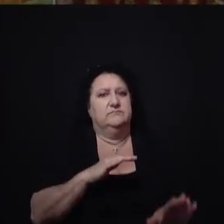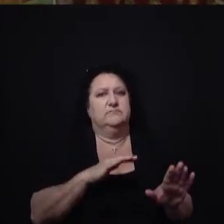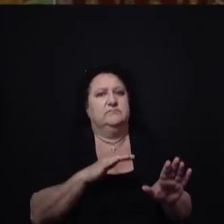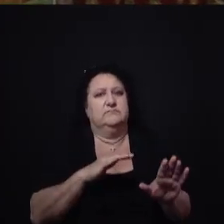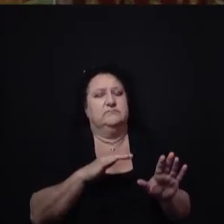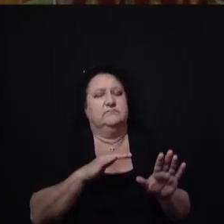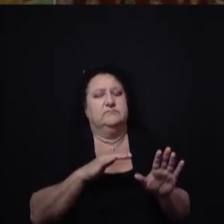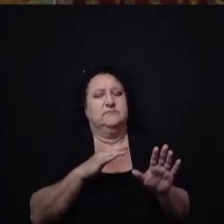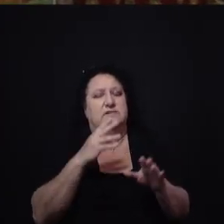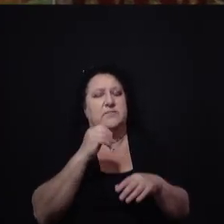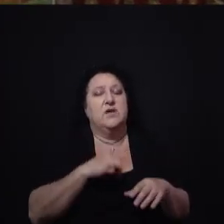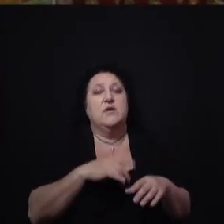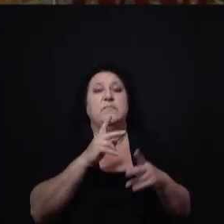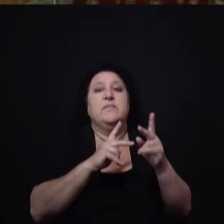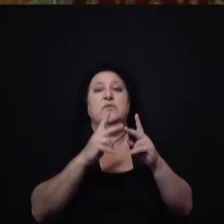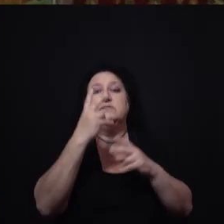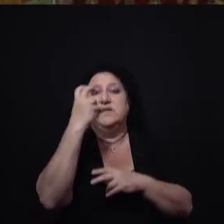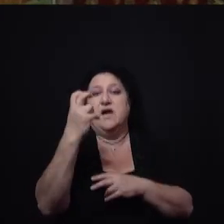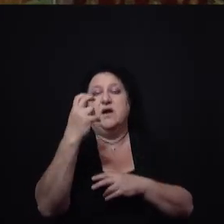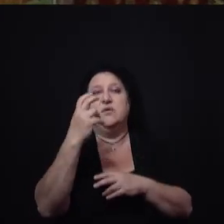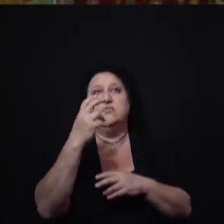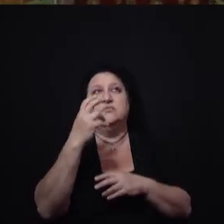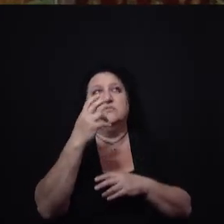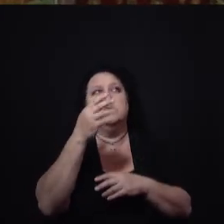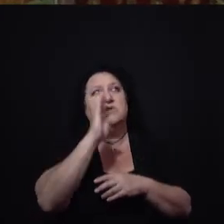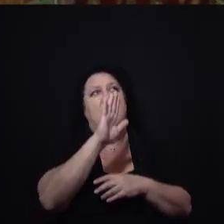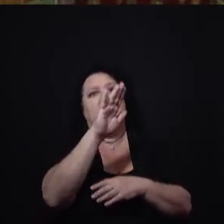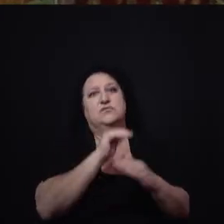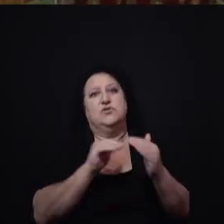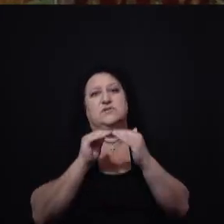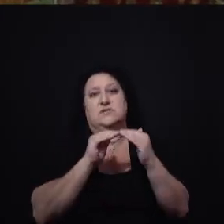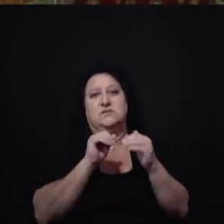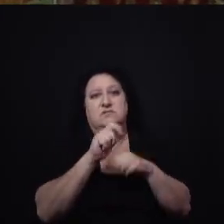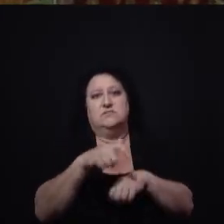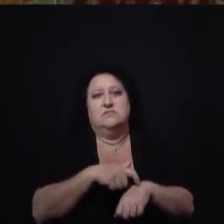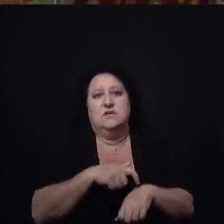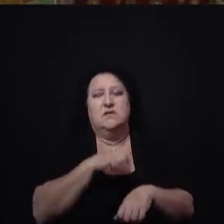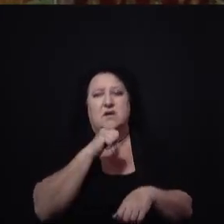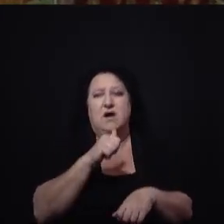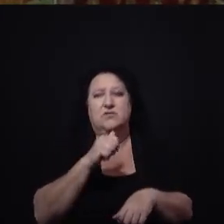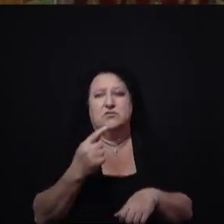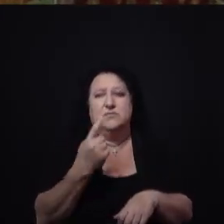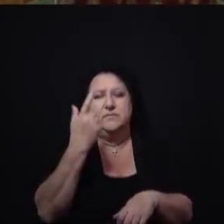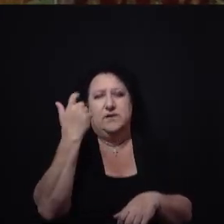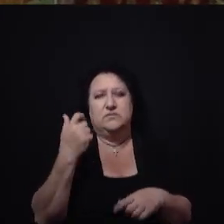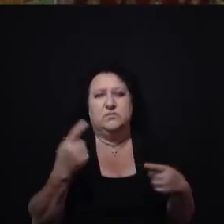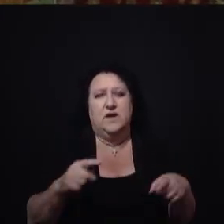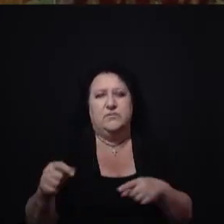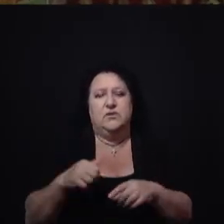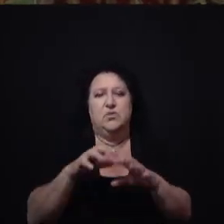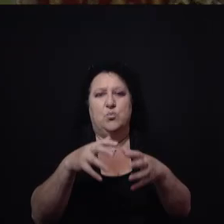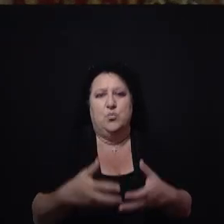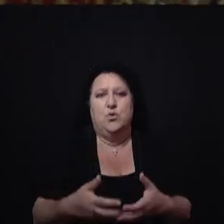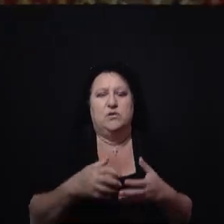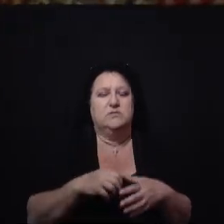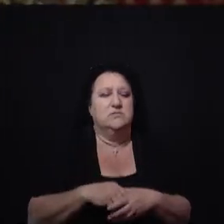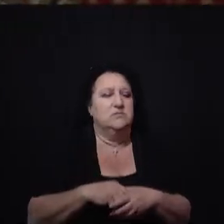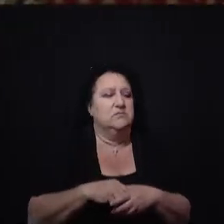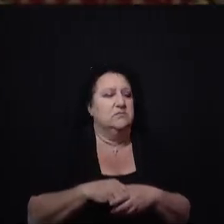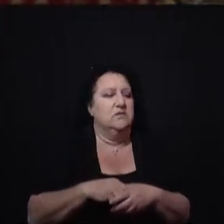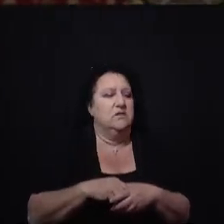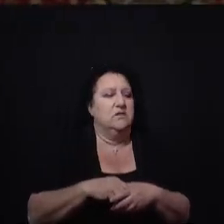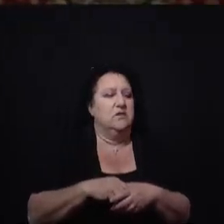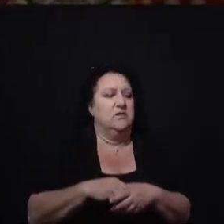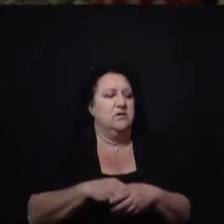People doubt the justice of God all the time, not so much because of what's happening in the world. The world is the world. People doubt the justice of